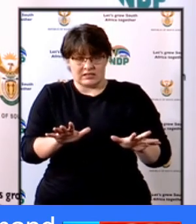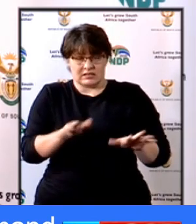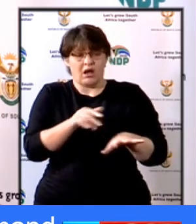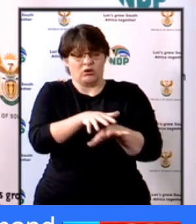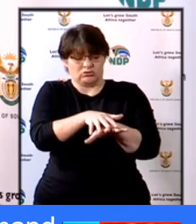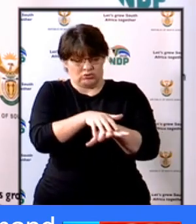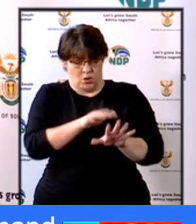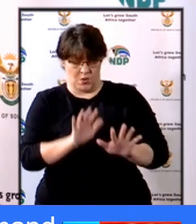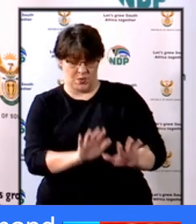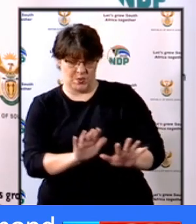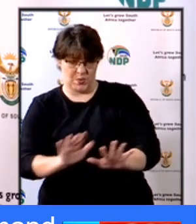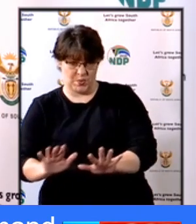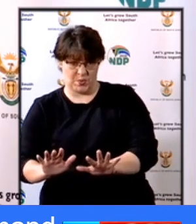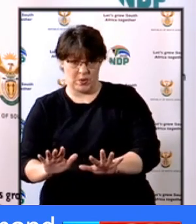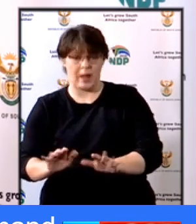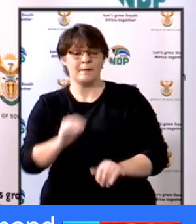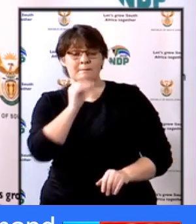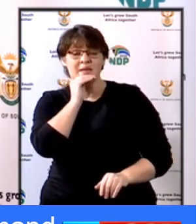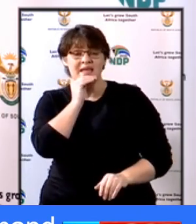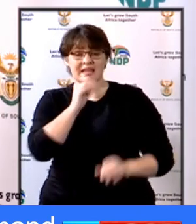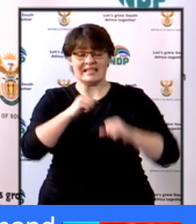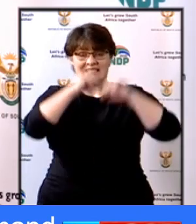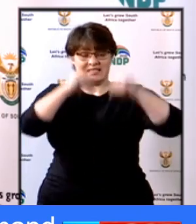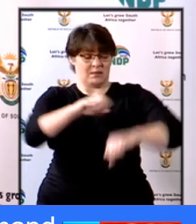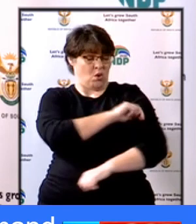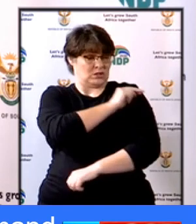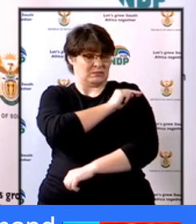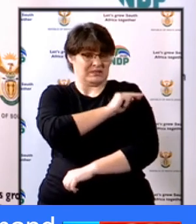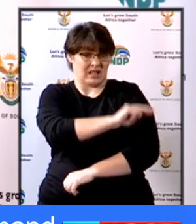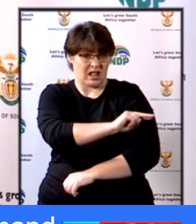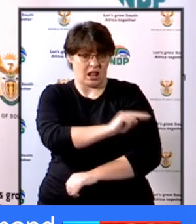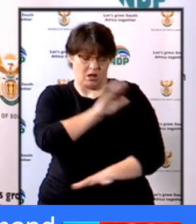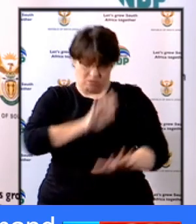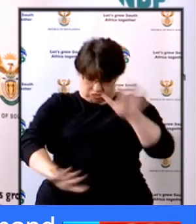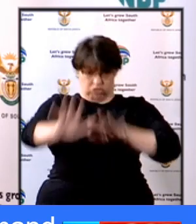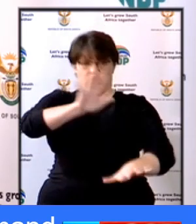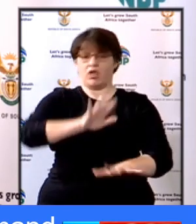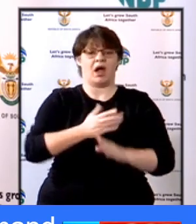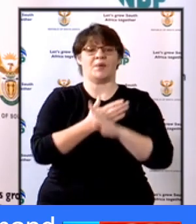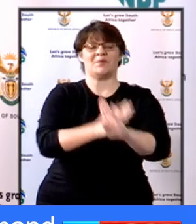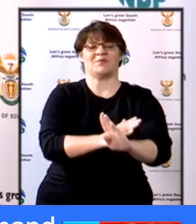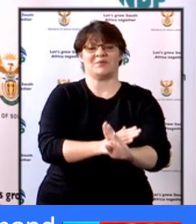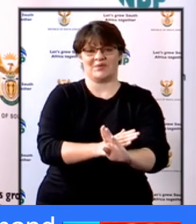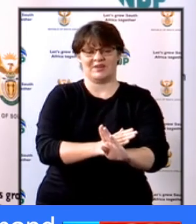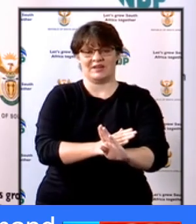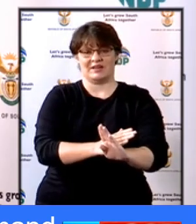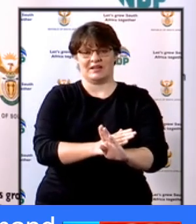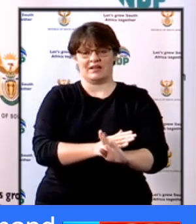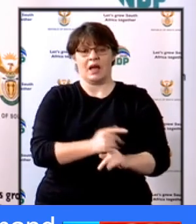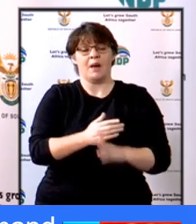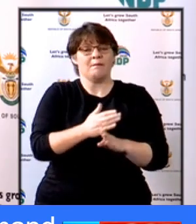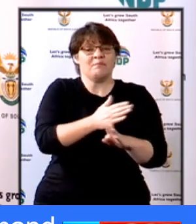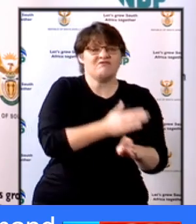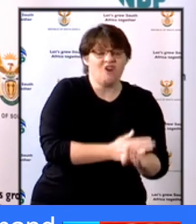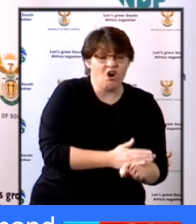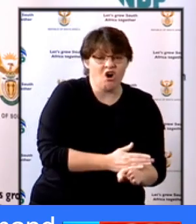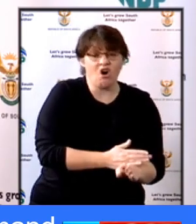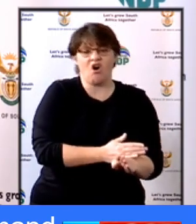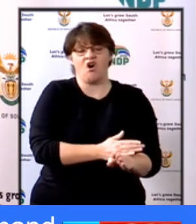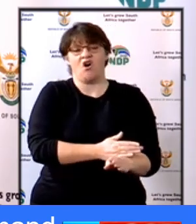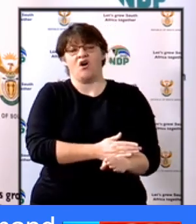has avoided our healthcare system being overwhelmed even before health officials